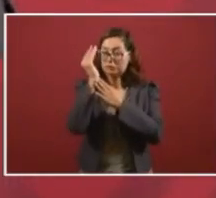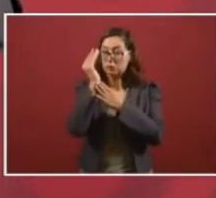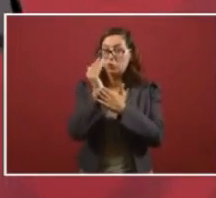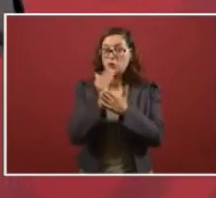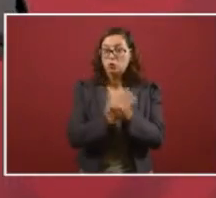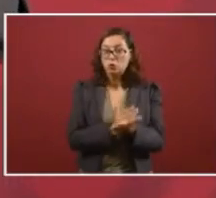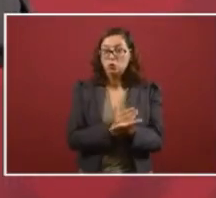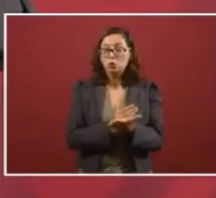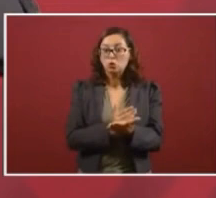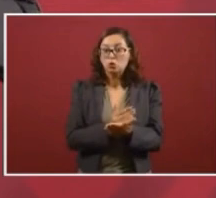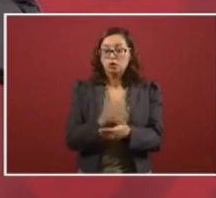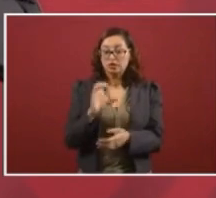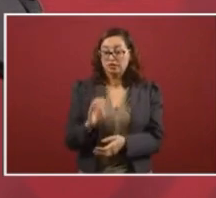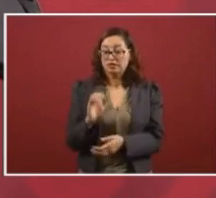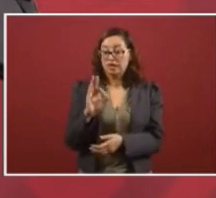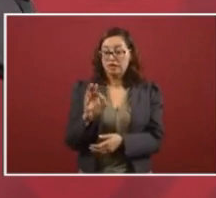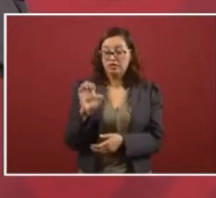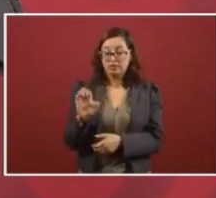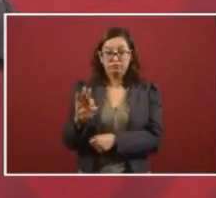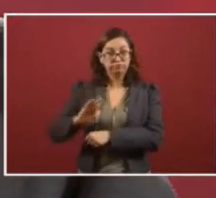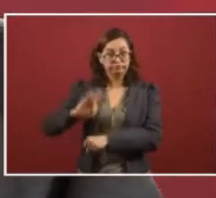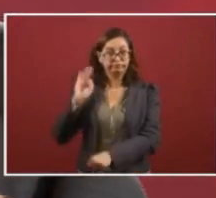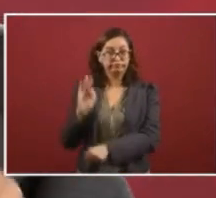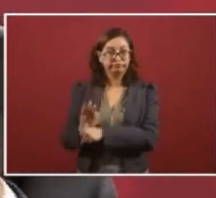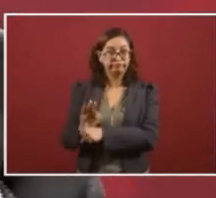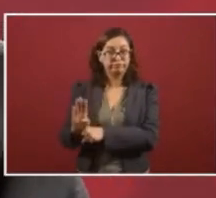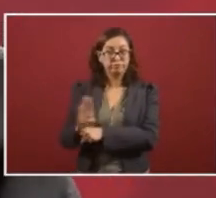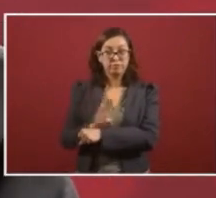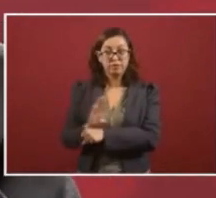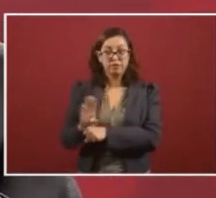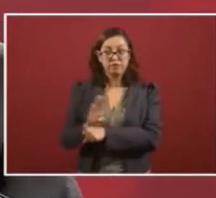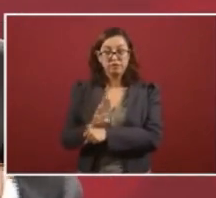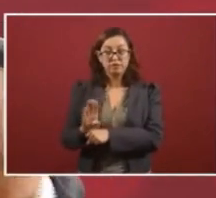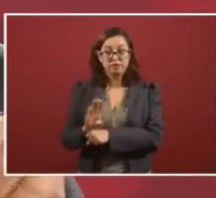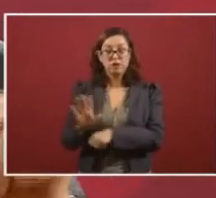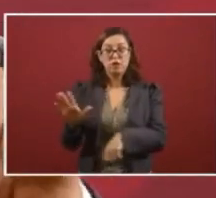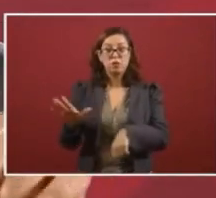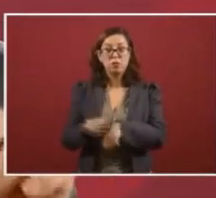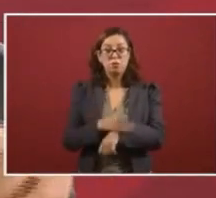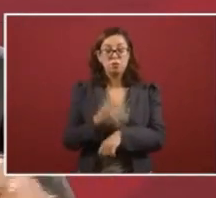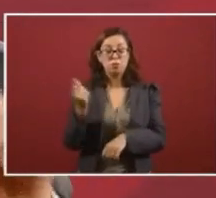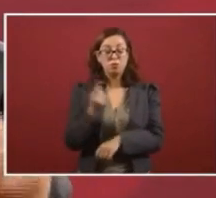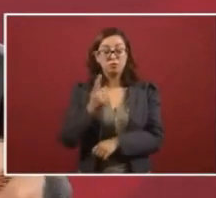It's a very, very important,